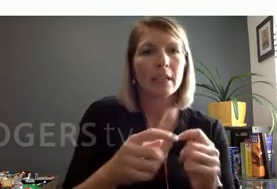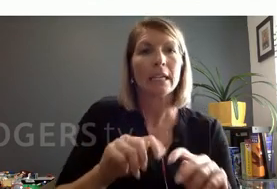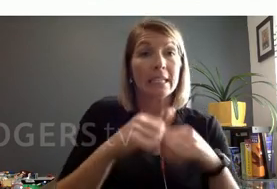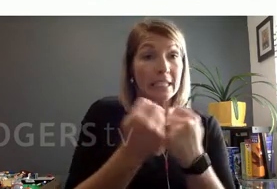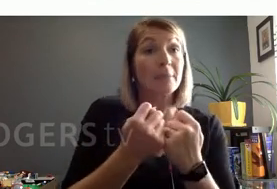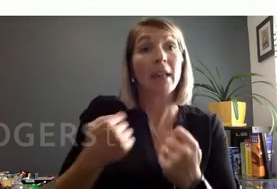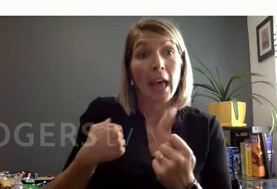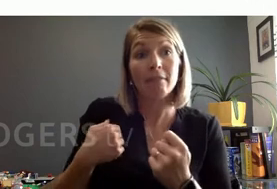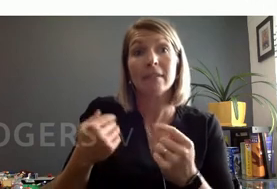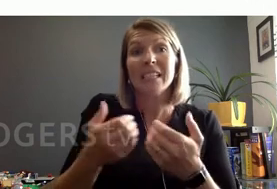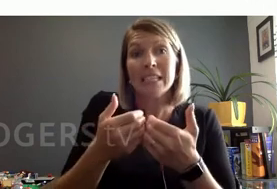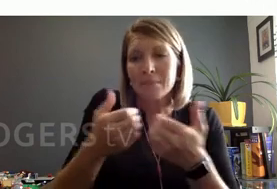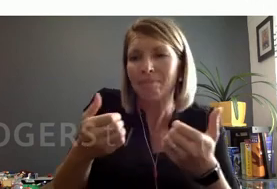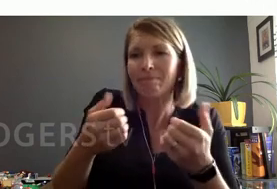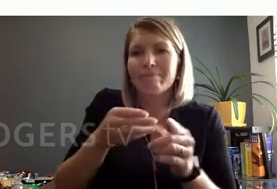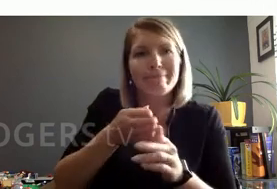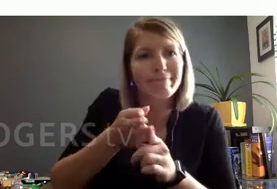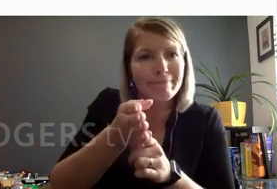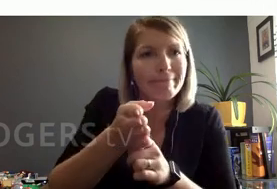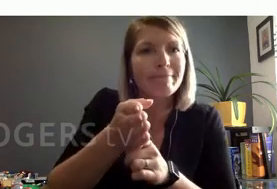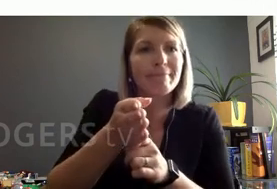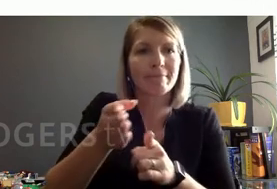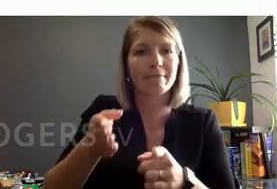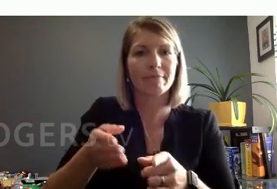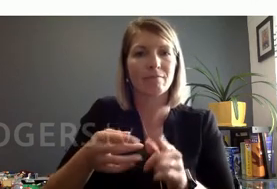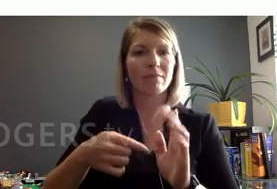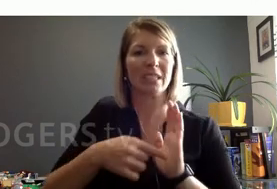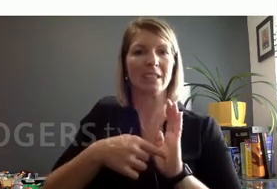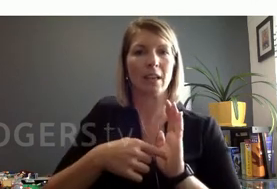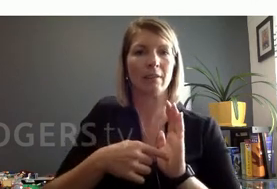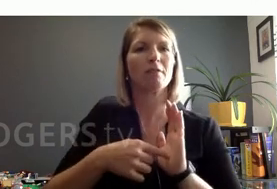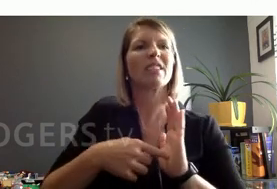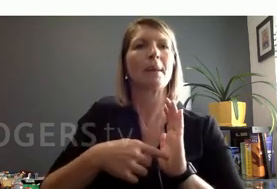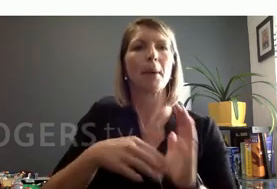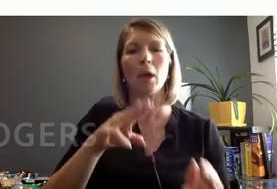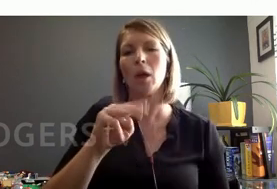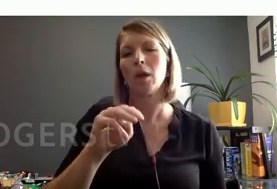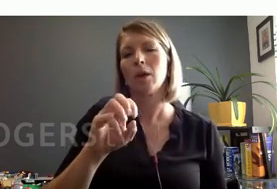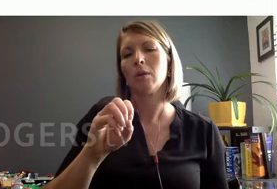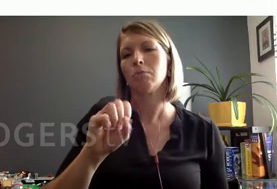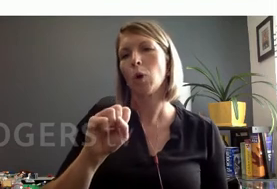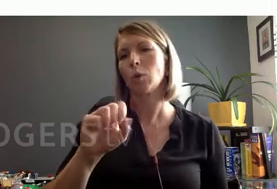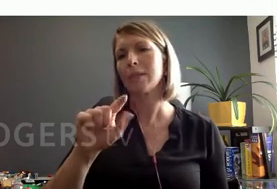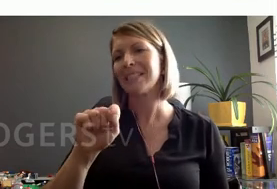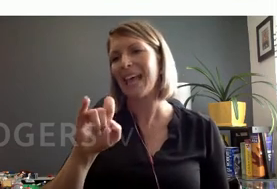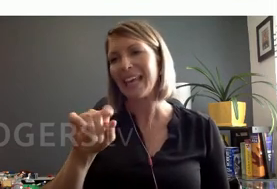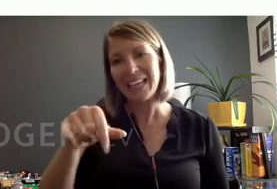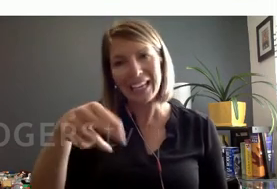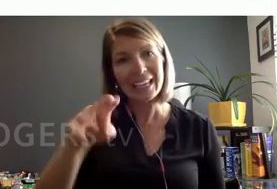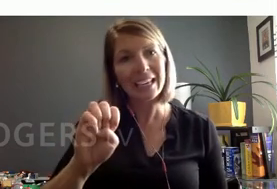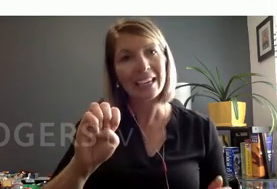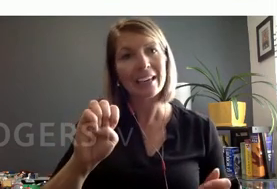country that focus on one's called Mosaic, which is focusing on newcomers to Canada, which